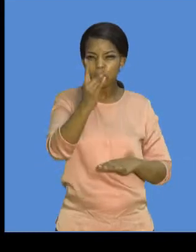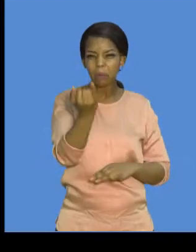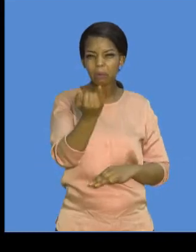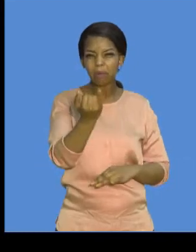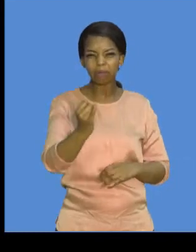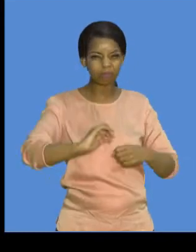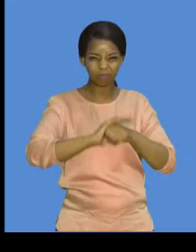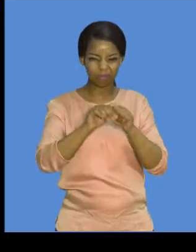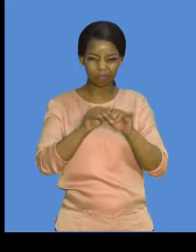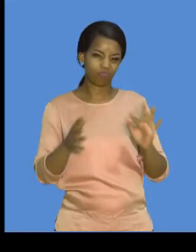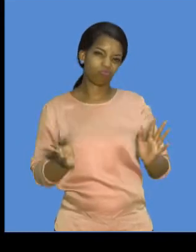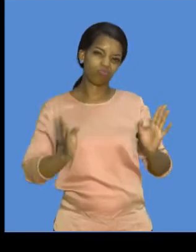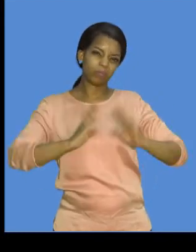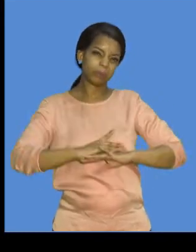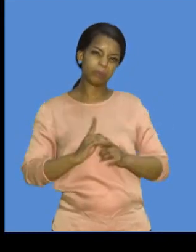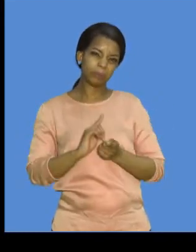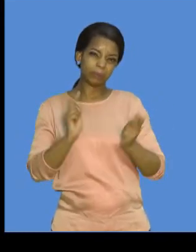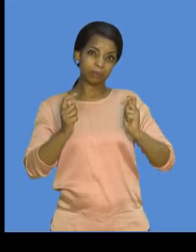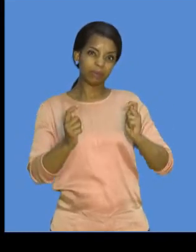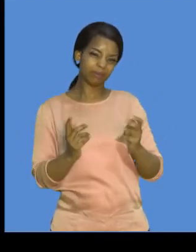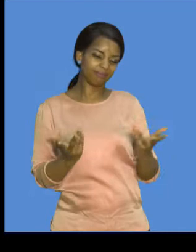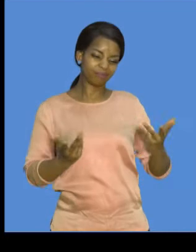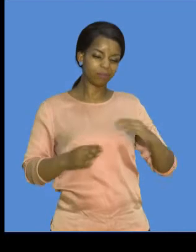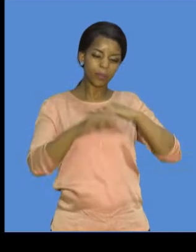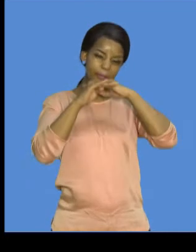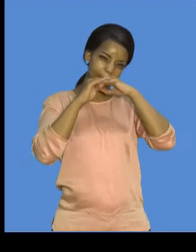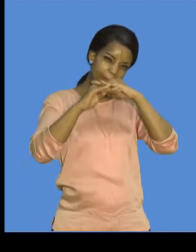growth or there is no change whatsoever. But,